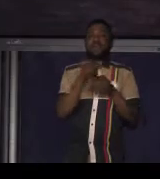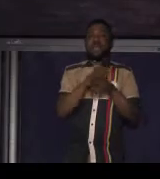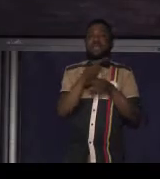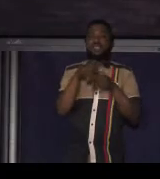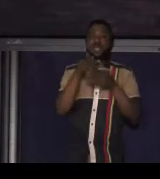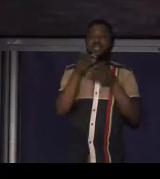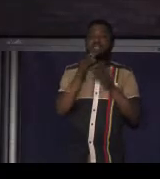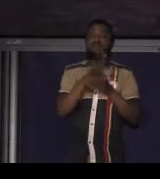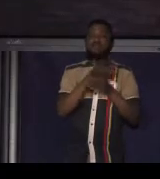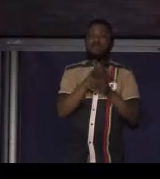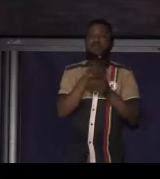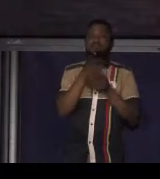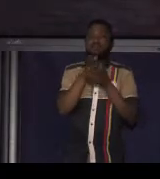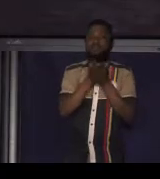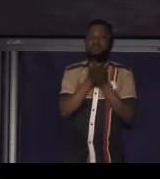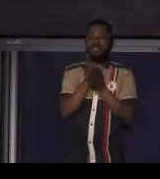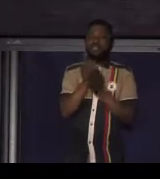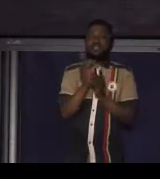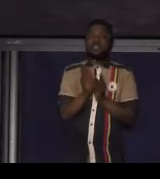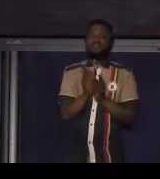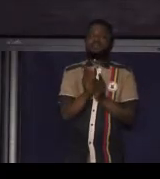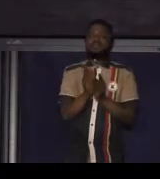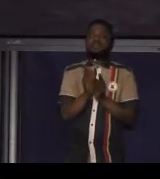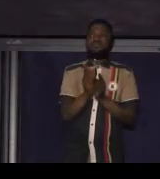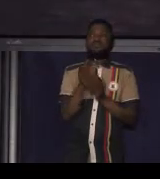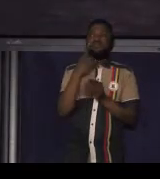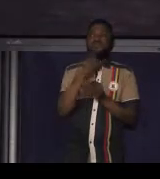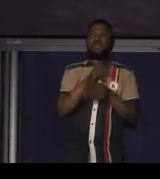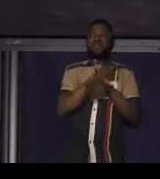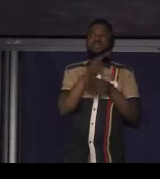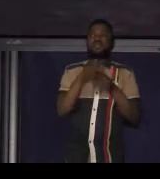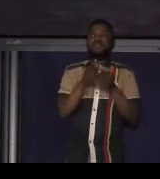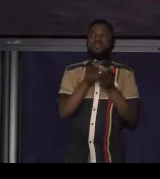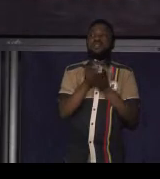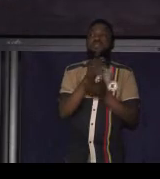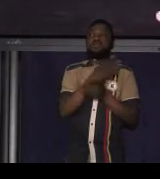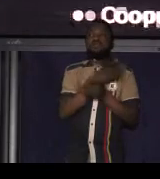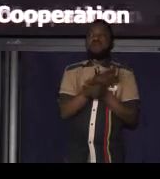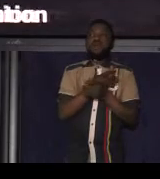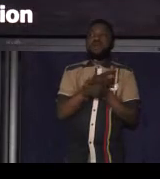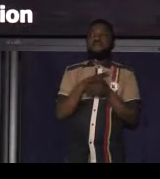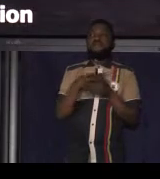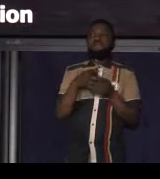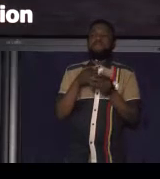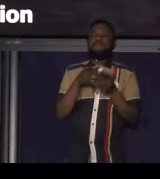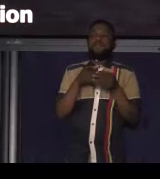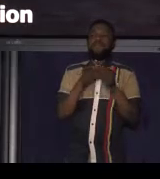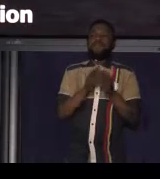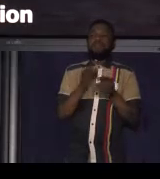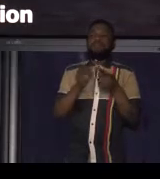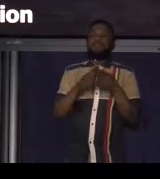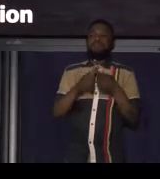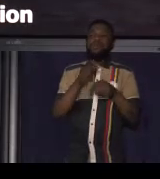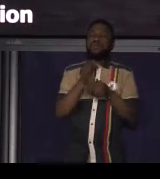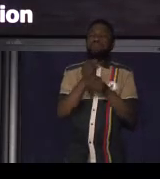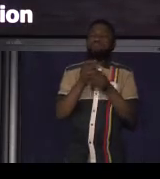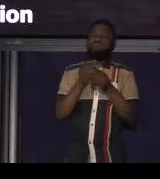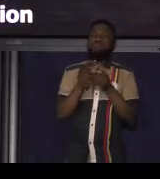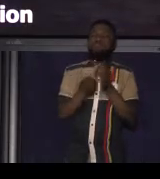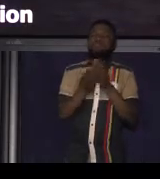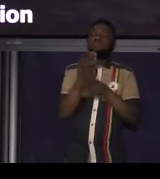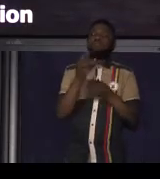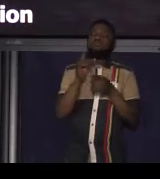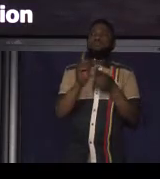of nationalism and patriotism. For nationalism and patriotism to thrive, for you to